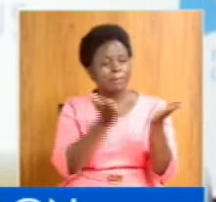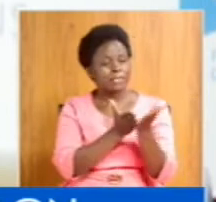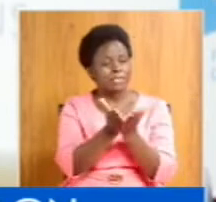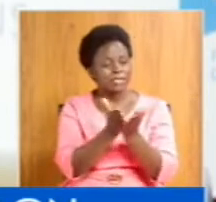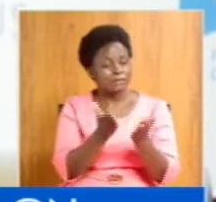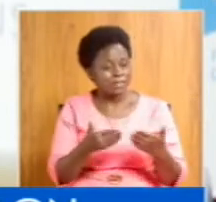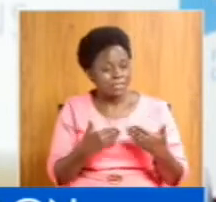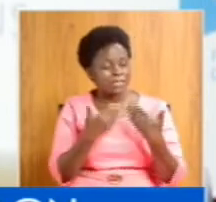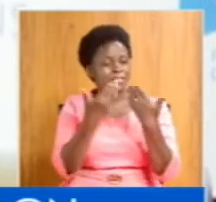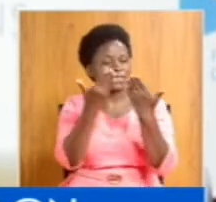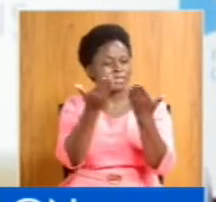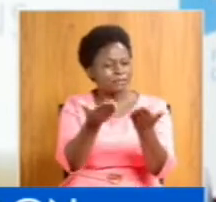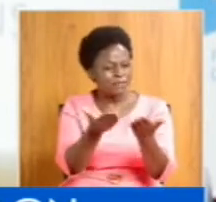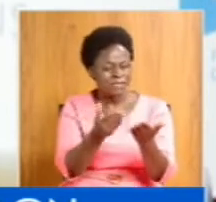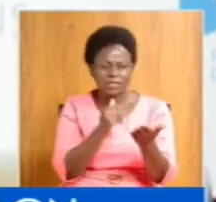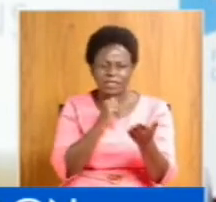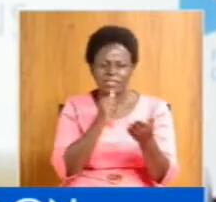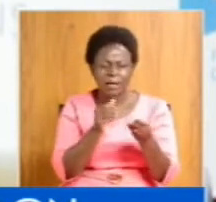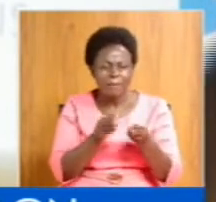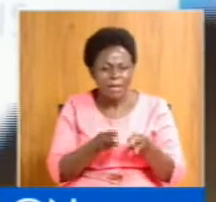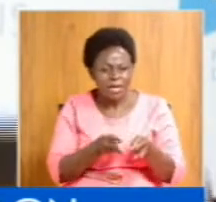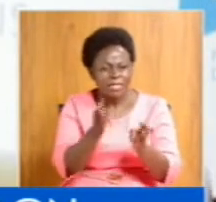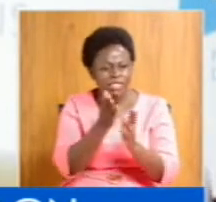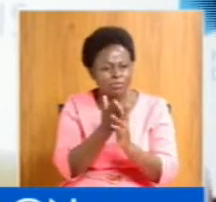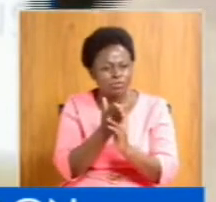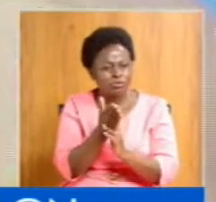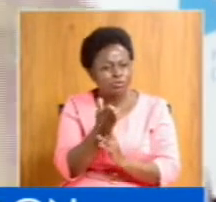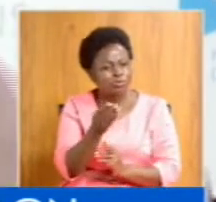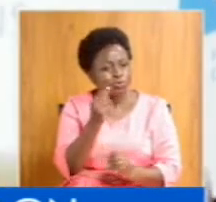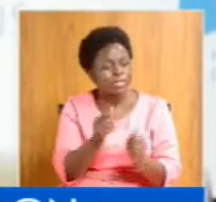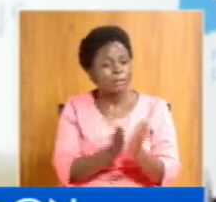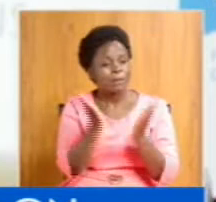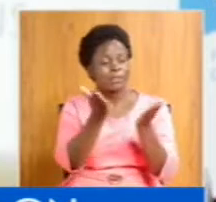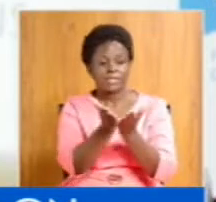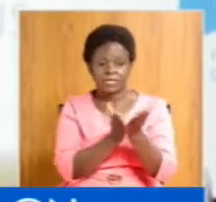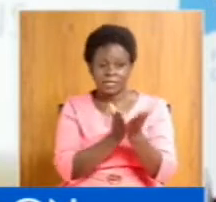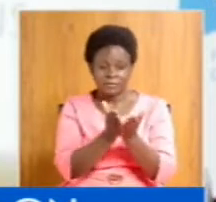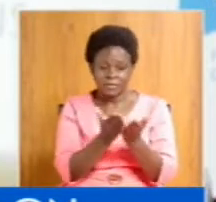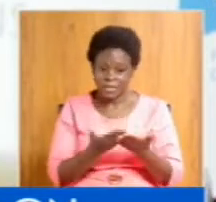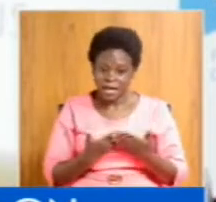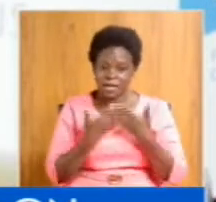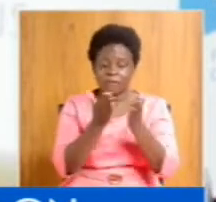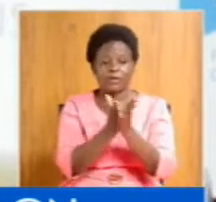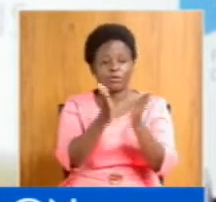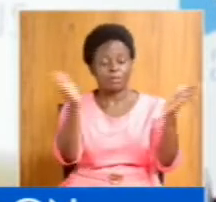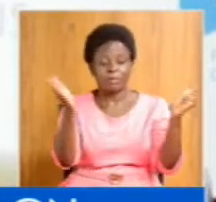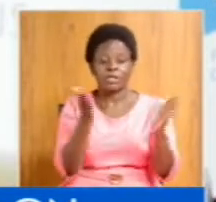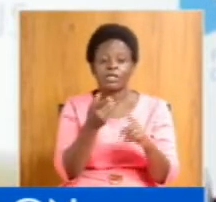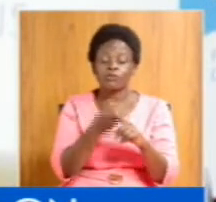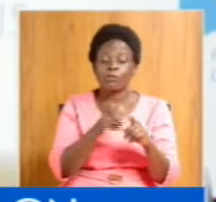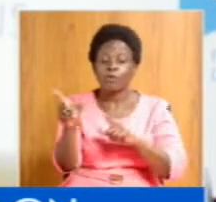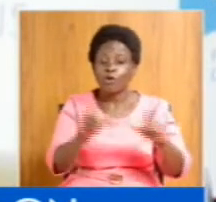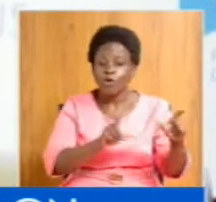delivery. This is a mechanism through which the public services are delivered to the public by the local